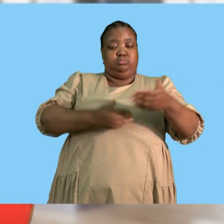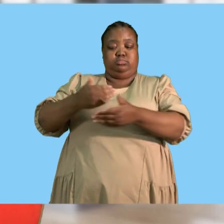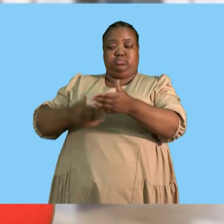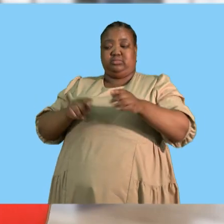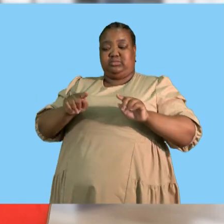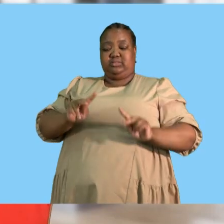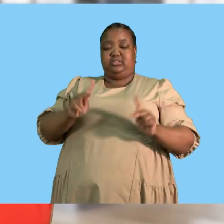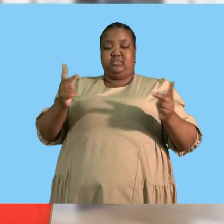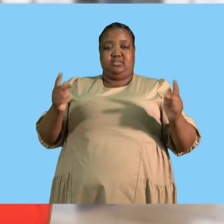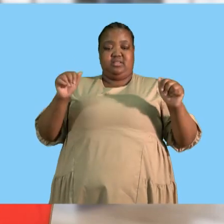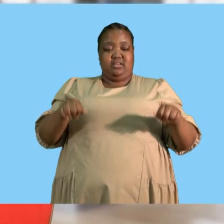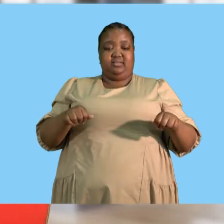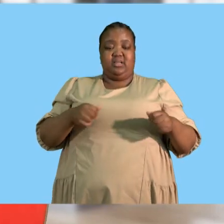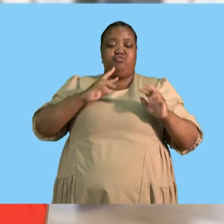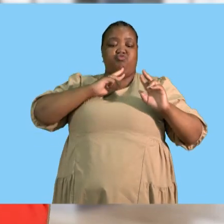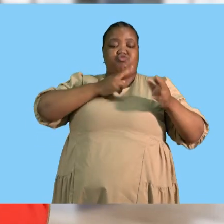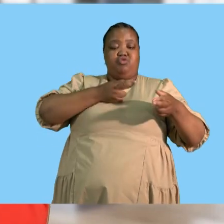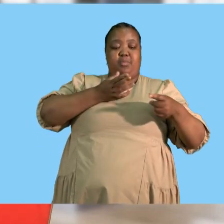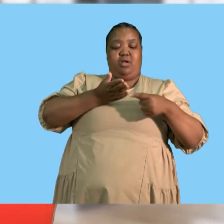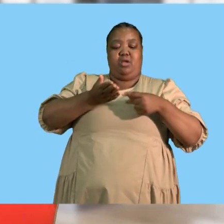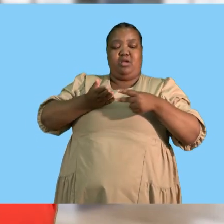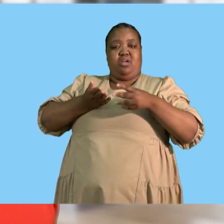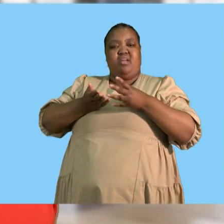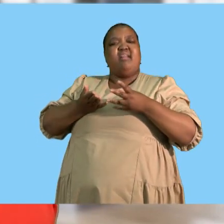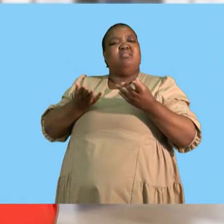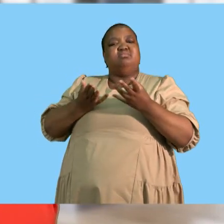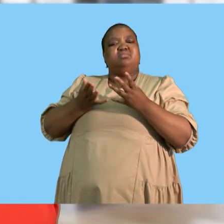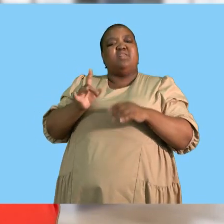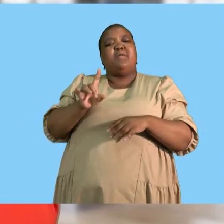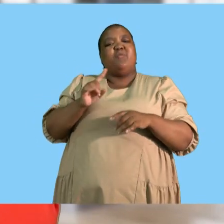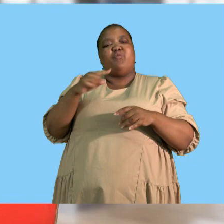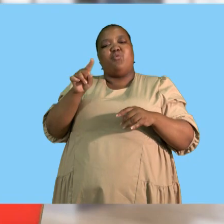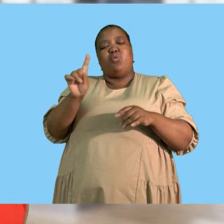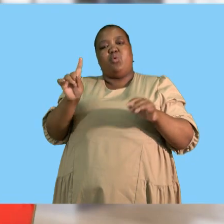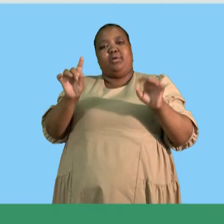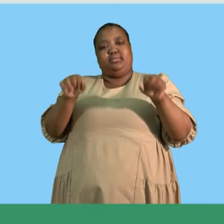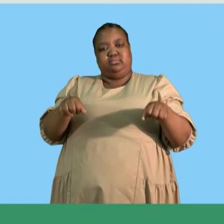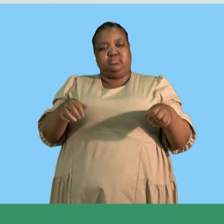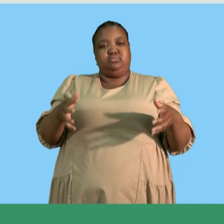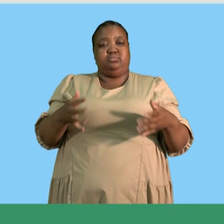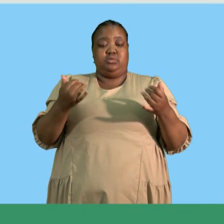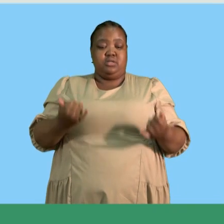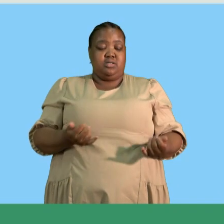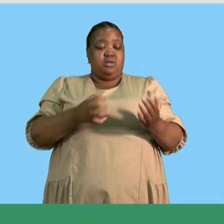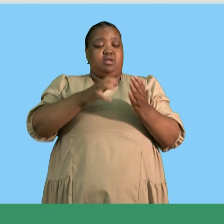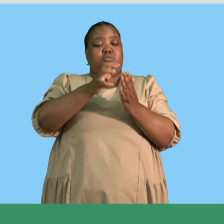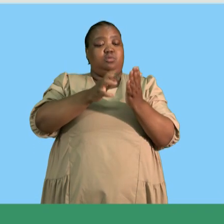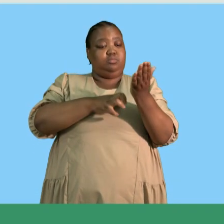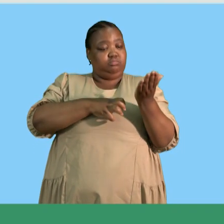and what each report is used for. Now, this will help you to also identify them in the